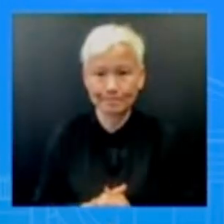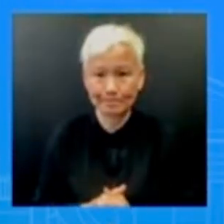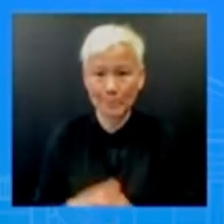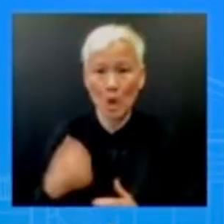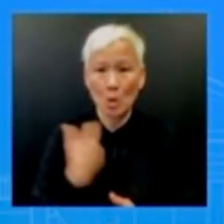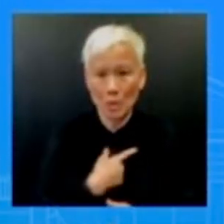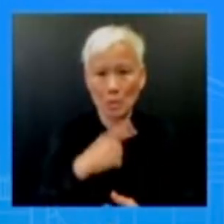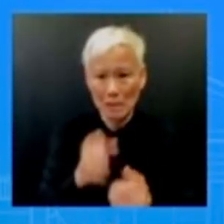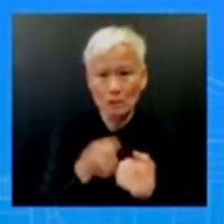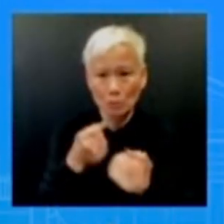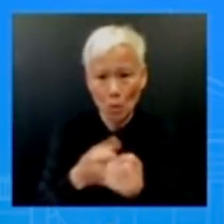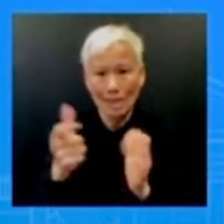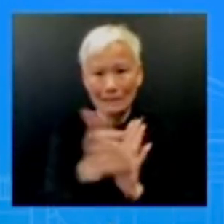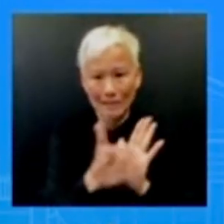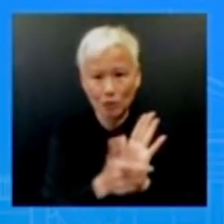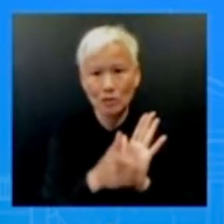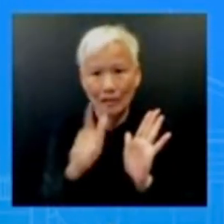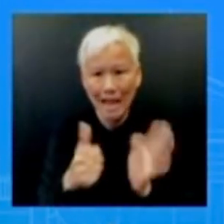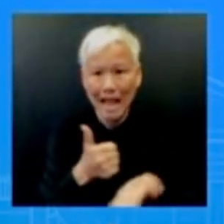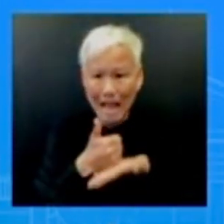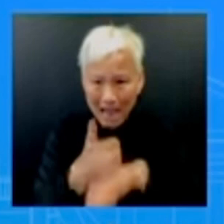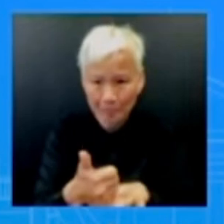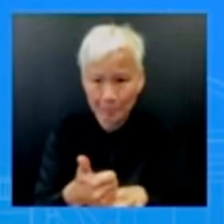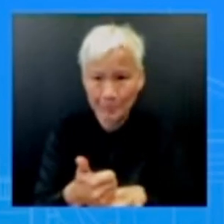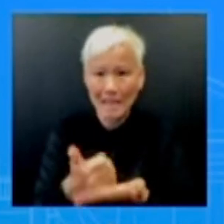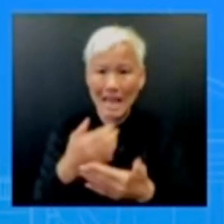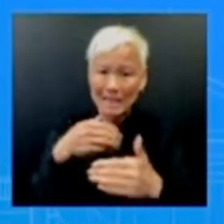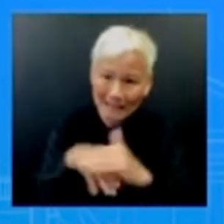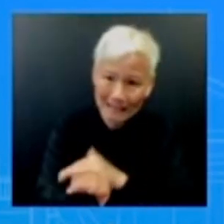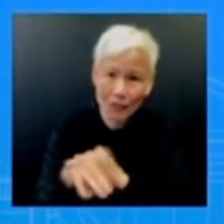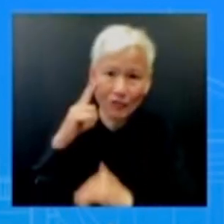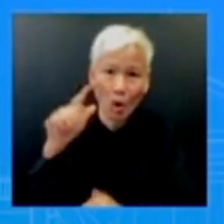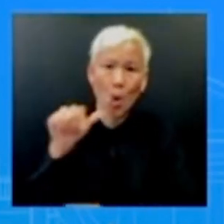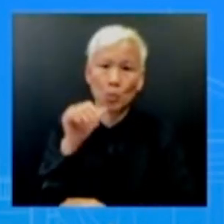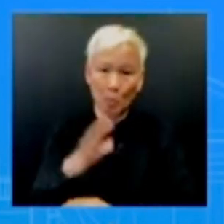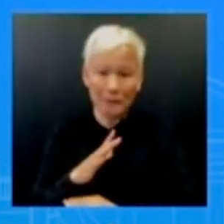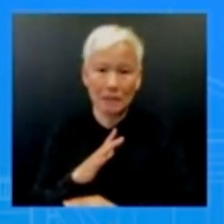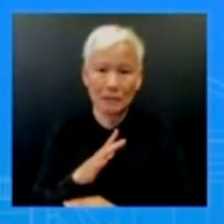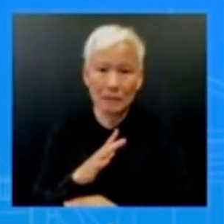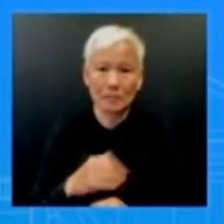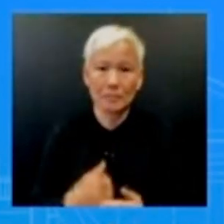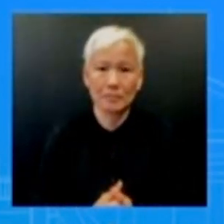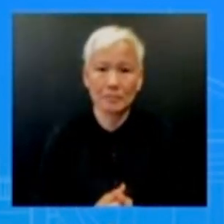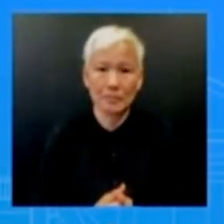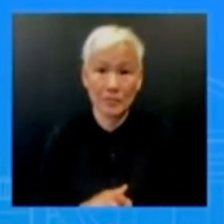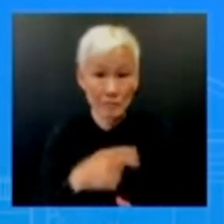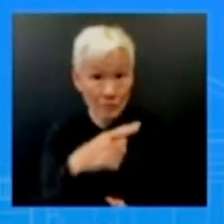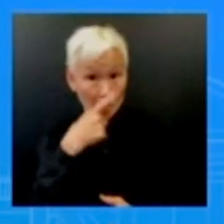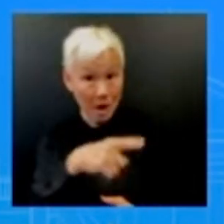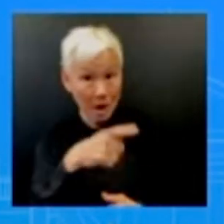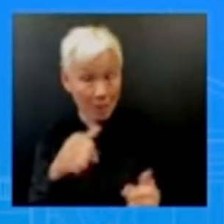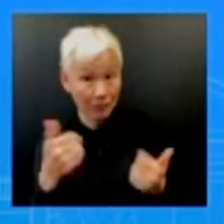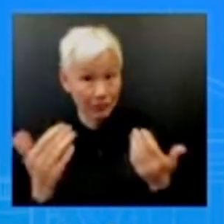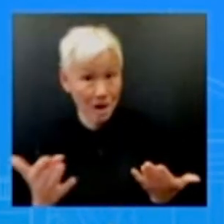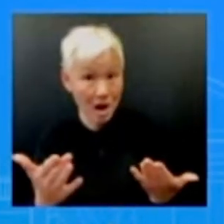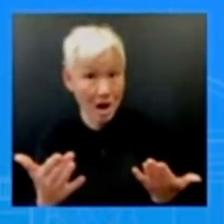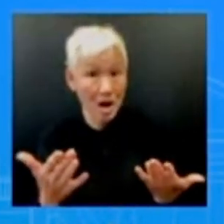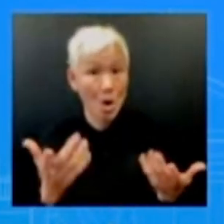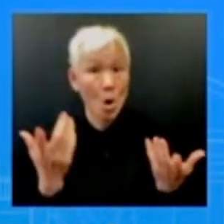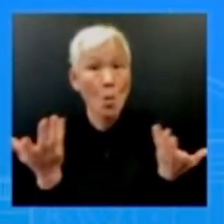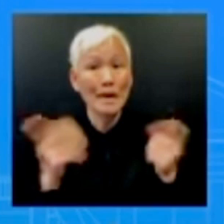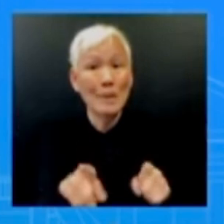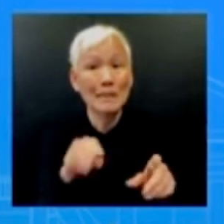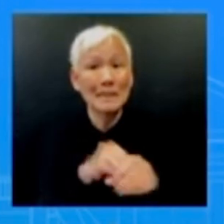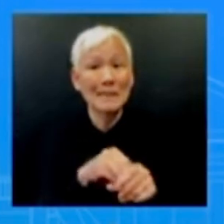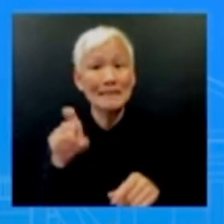helps expand the access for women. And if you could provide an update on the case in Texas on mifepristone. I know